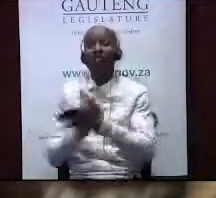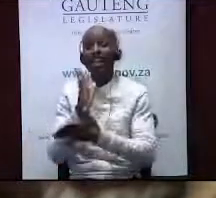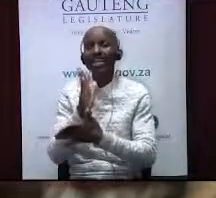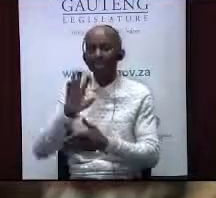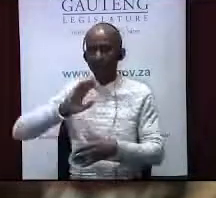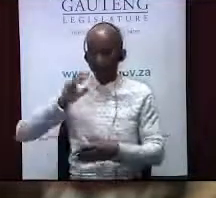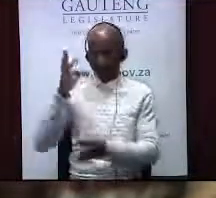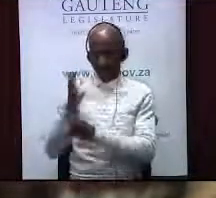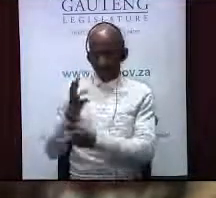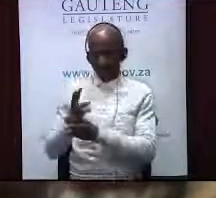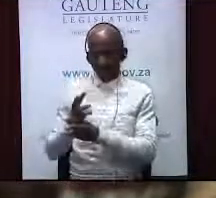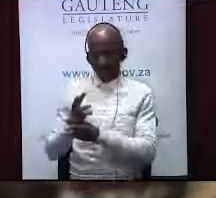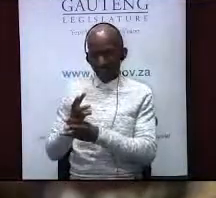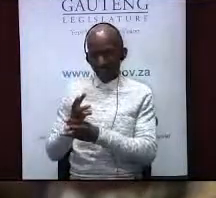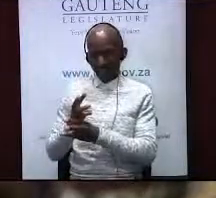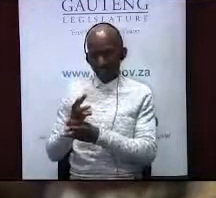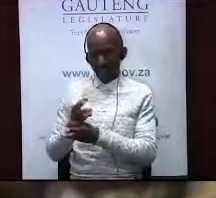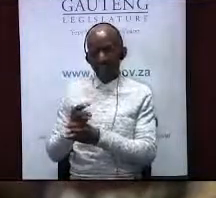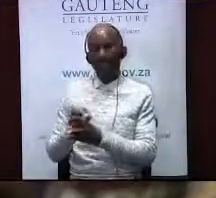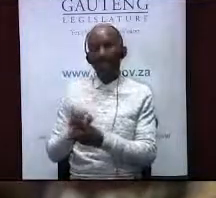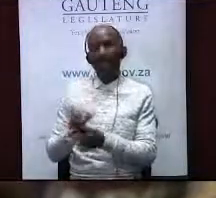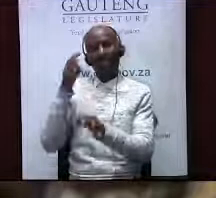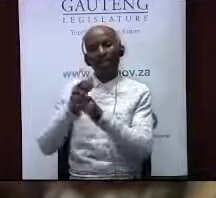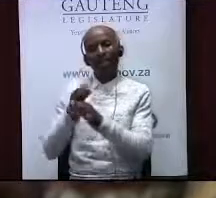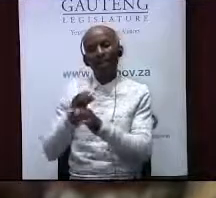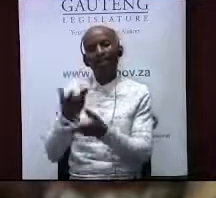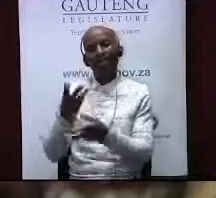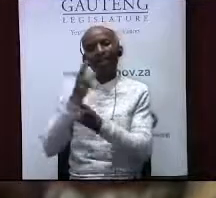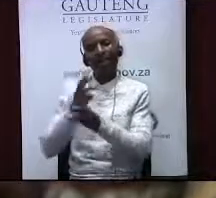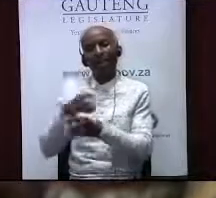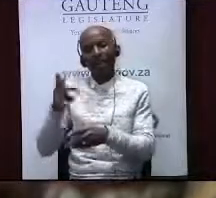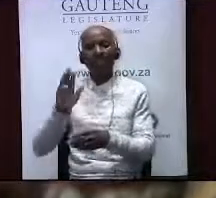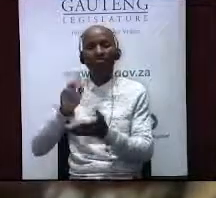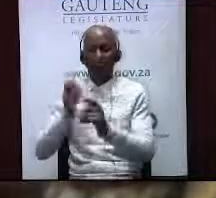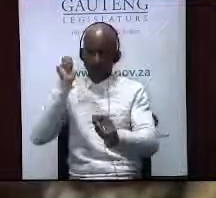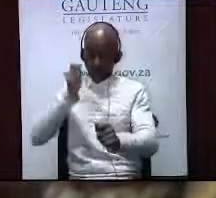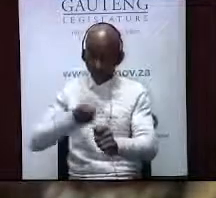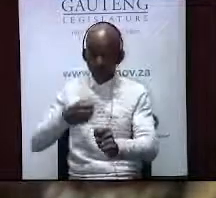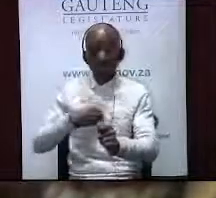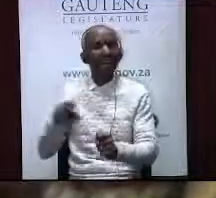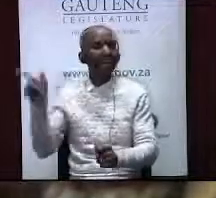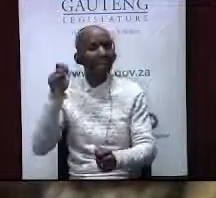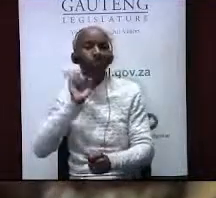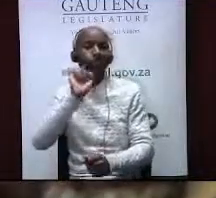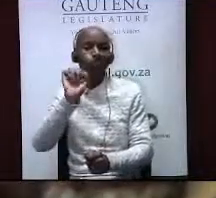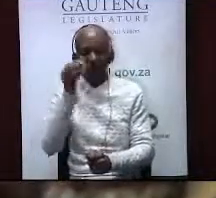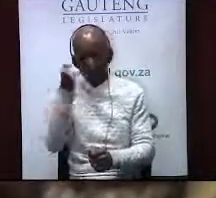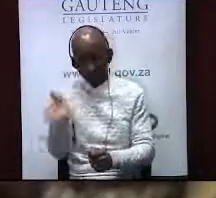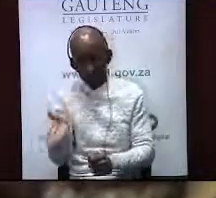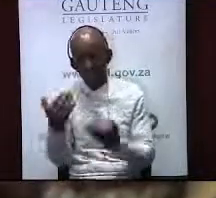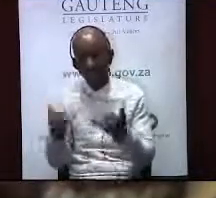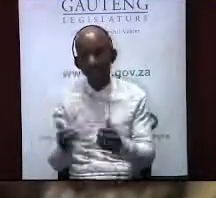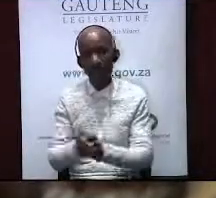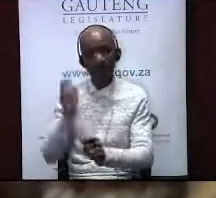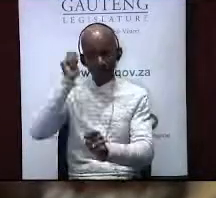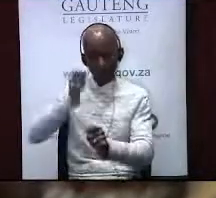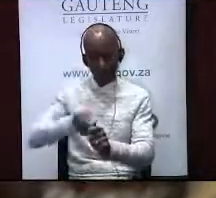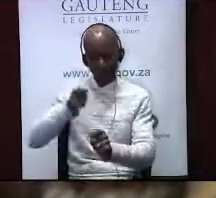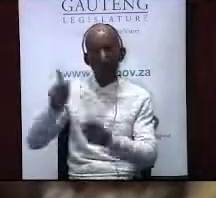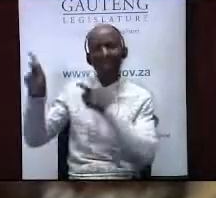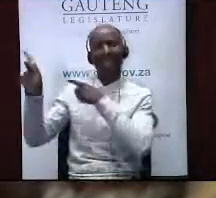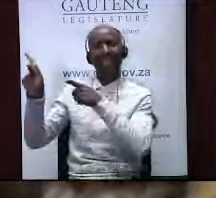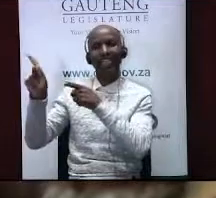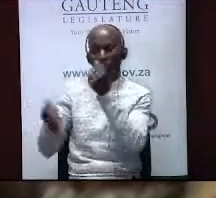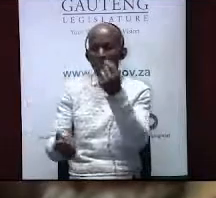mother. Ke stripiwa ke mme wa magistrate. So ke a utla gore le teng magistrate wa ko